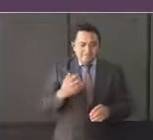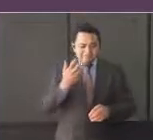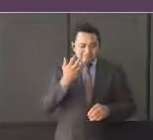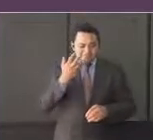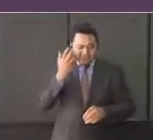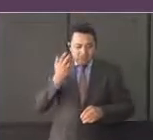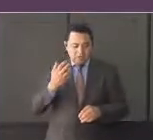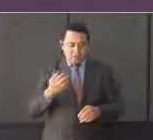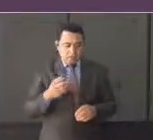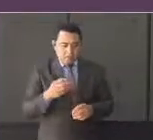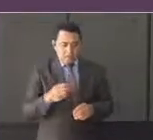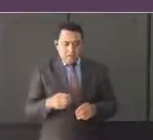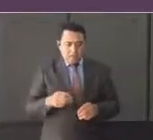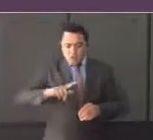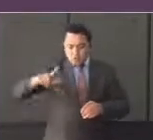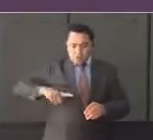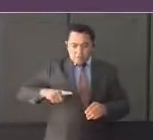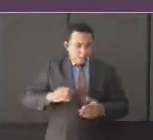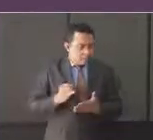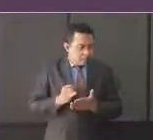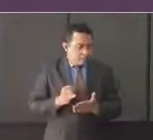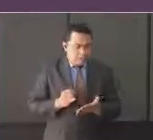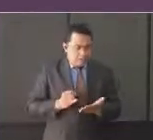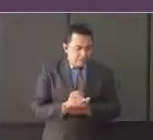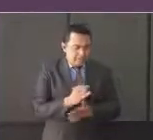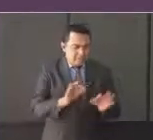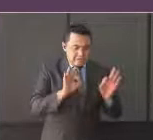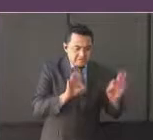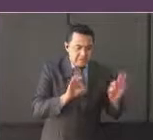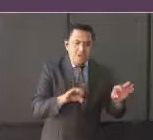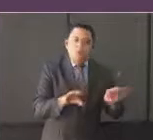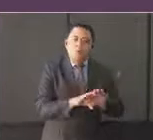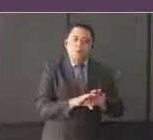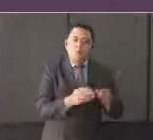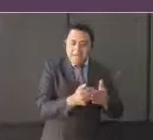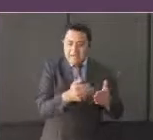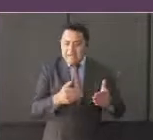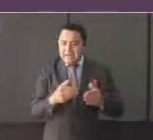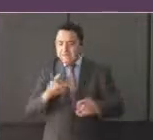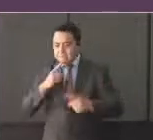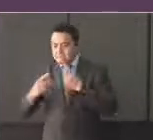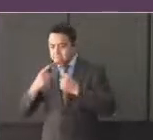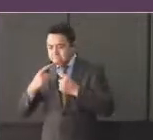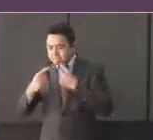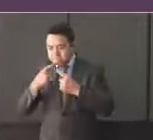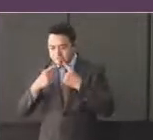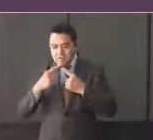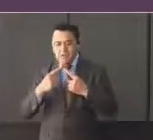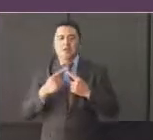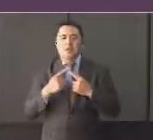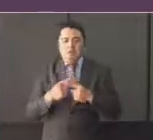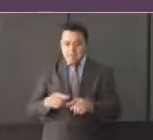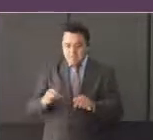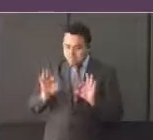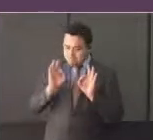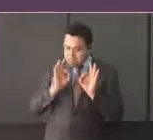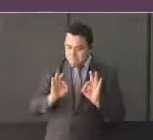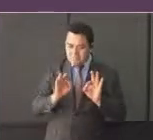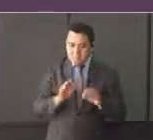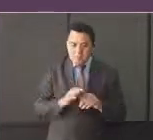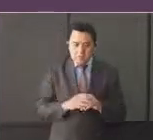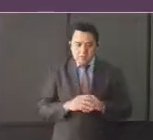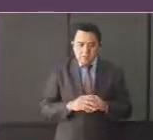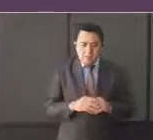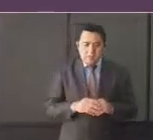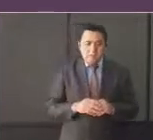territory, trying to improve the decision-making processes. This is why we are implementing a survey. This